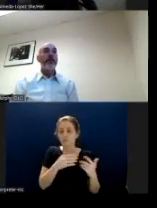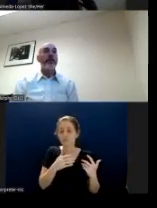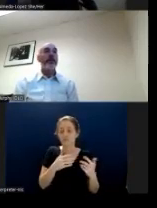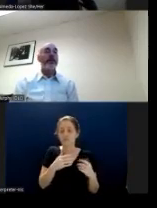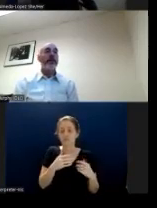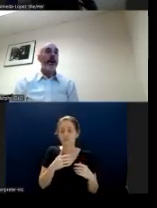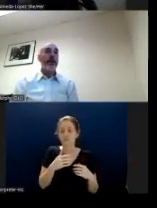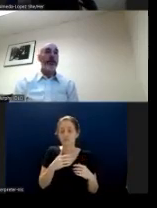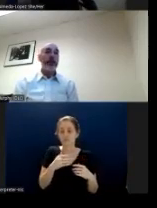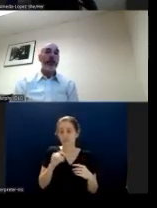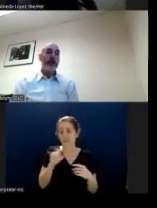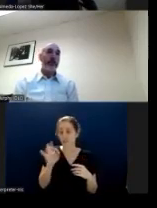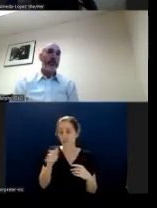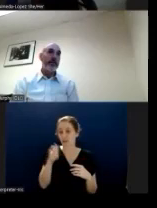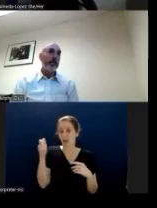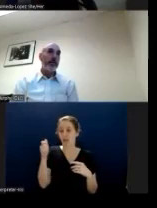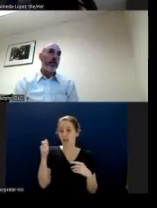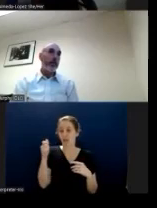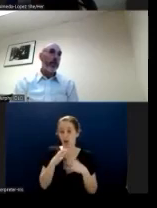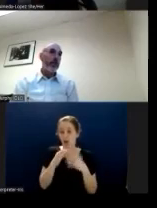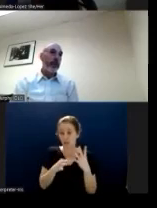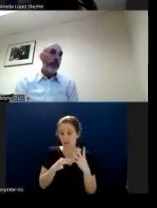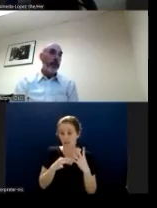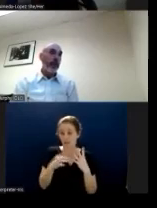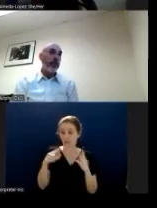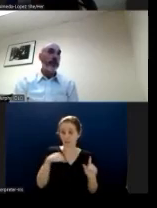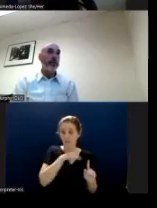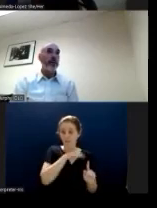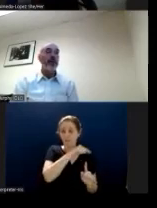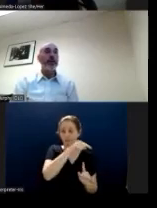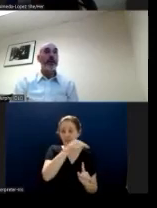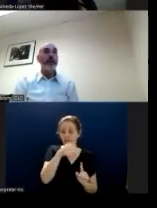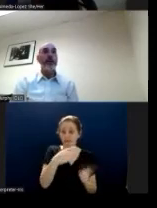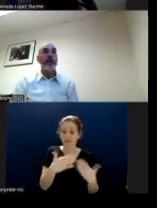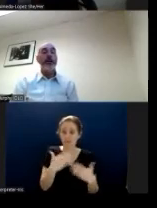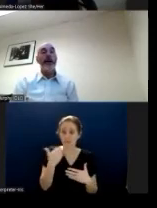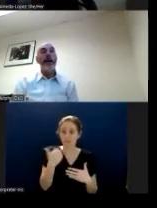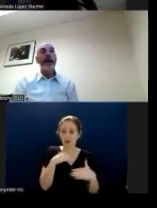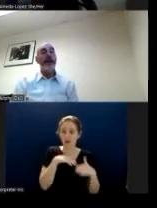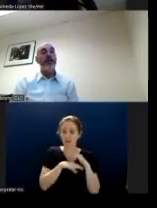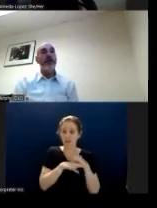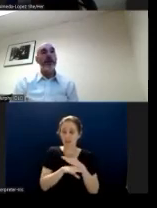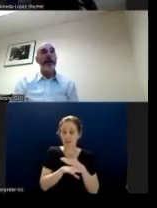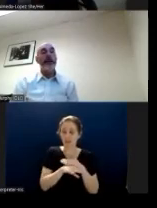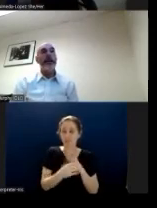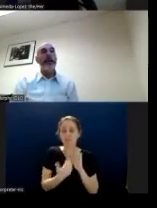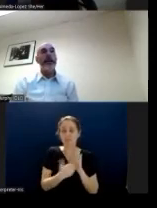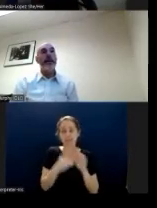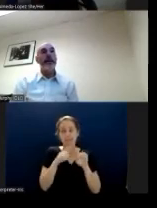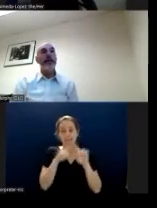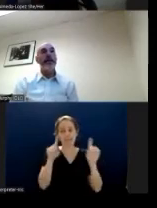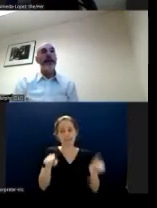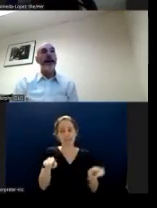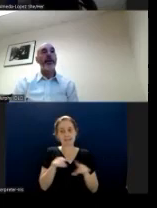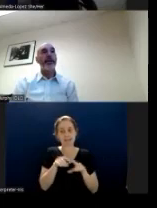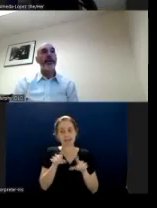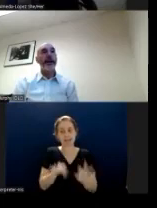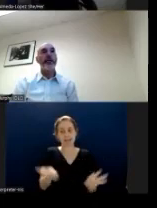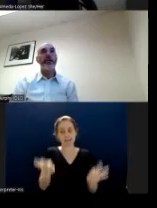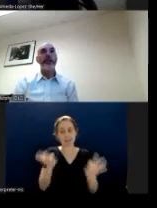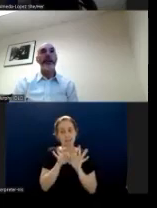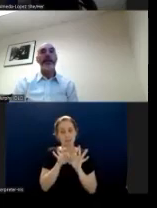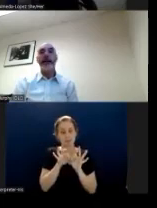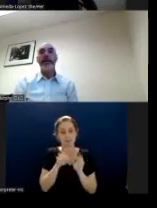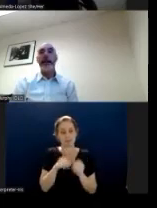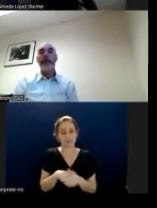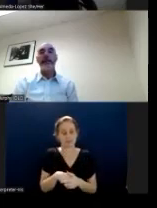route, but so there may be a more accessible alternative route. Again, make sure that there is adequate signage